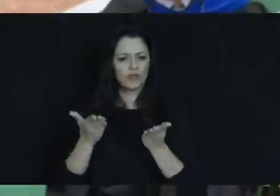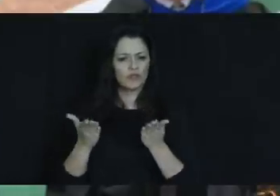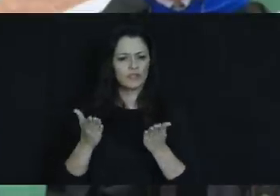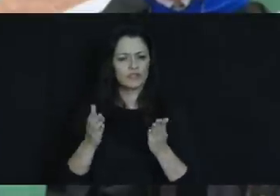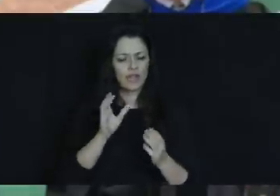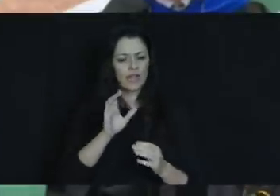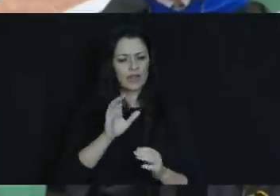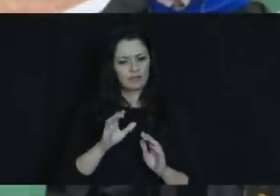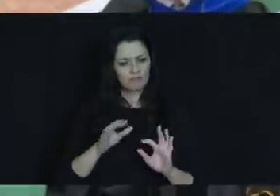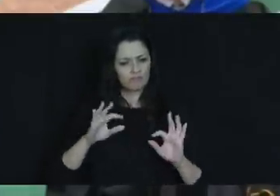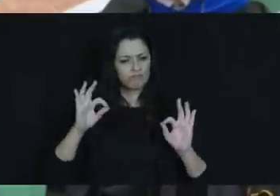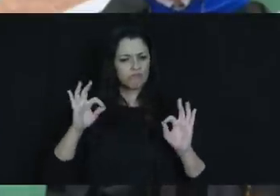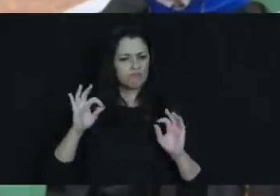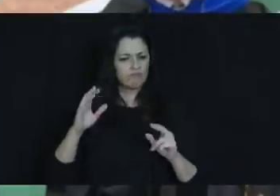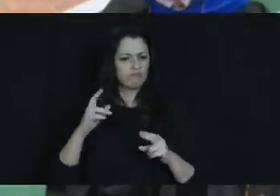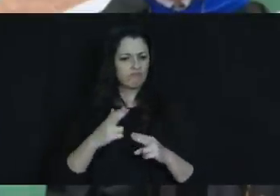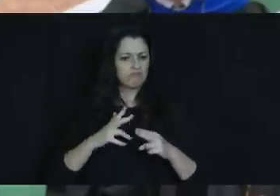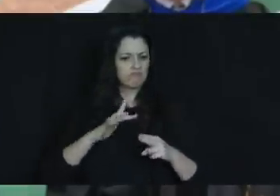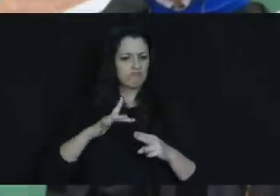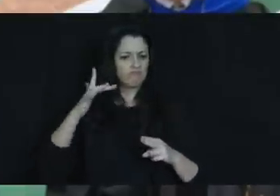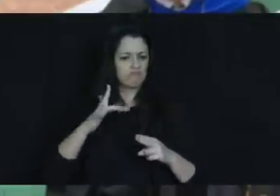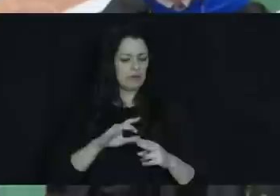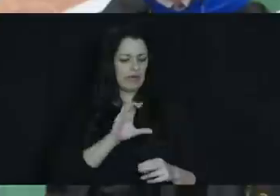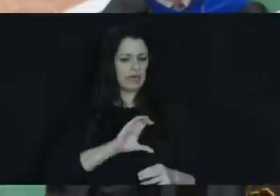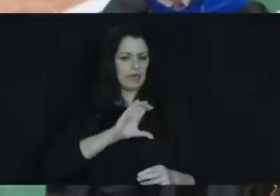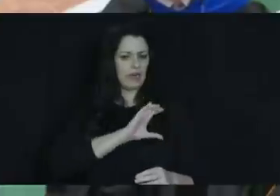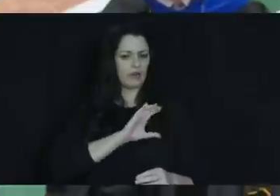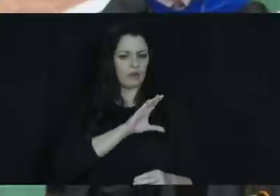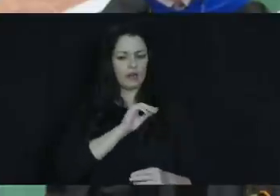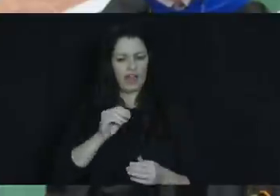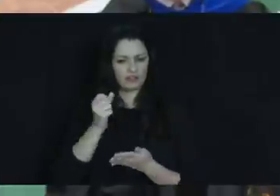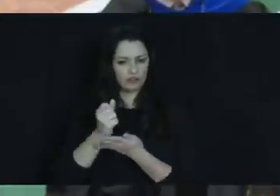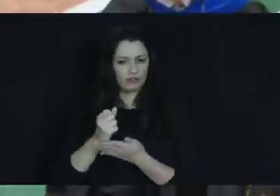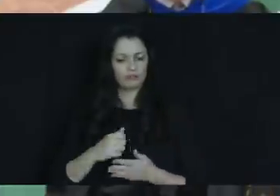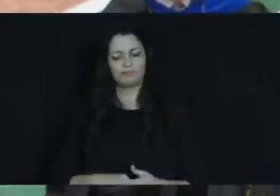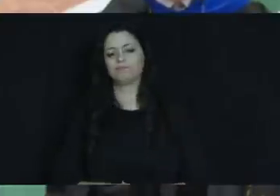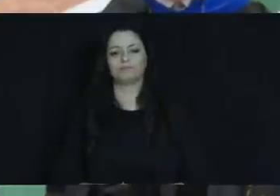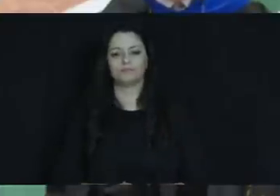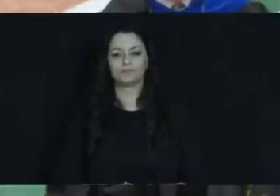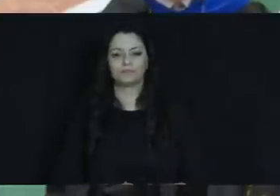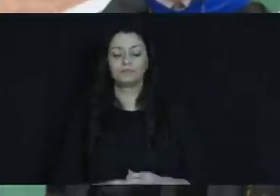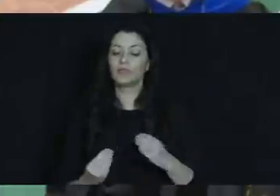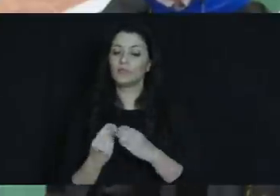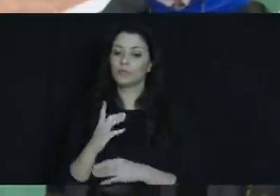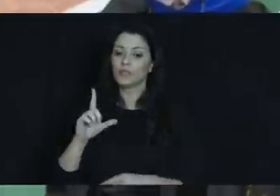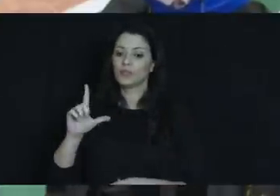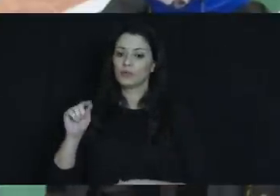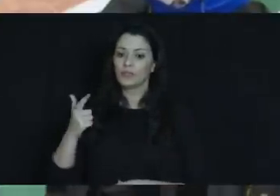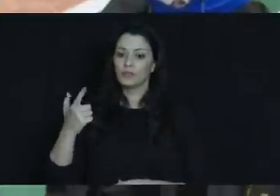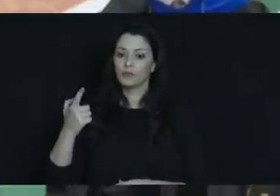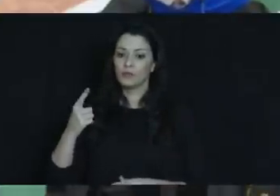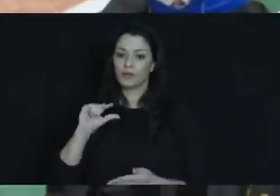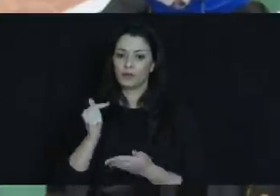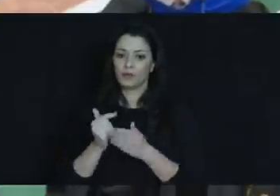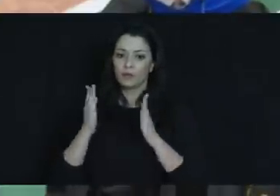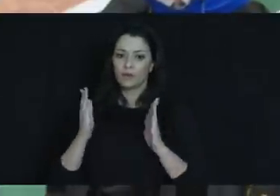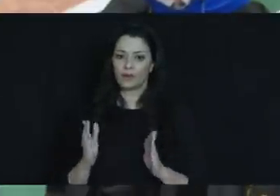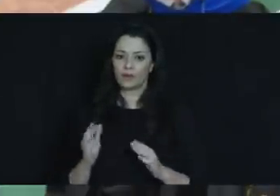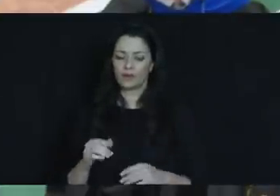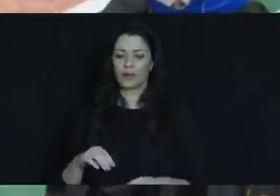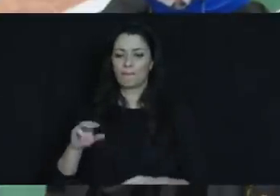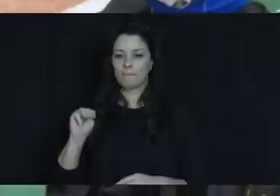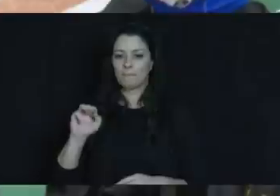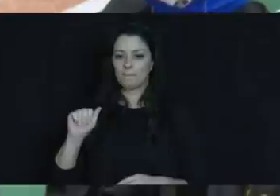scholarship. Our spring 2021 outstanding graduate is Matthew Gallo